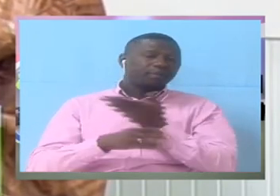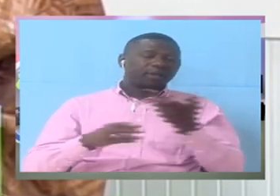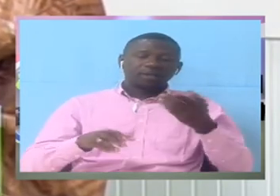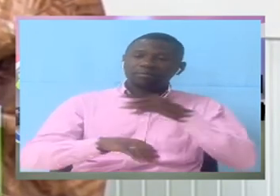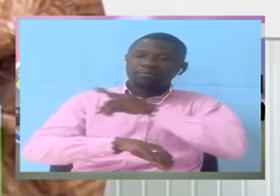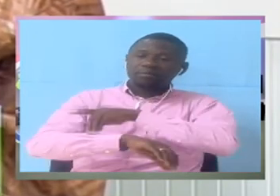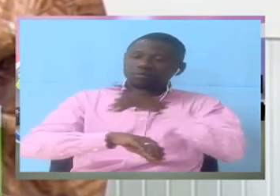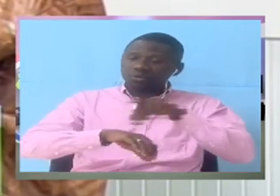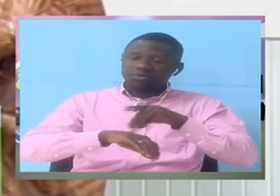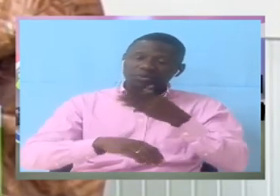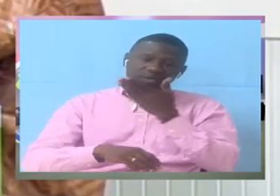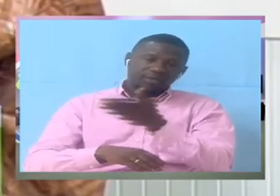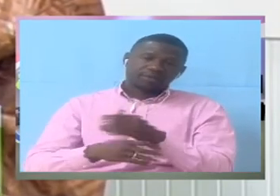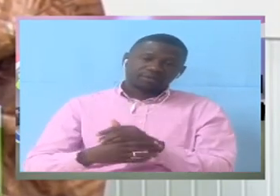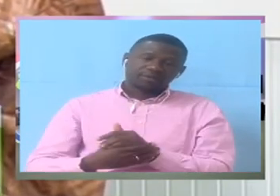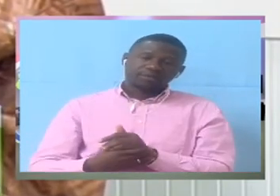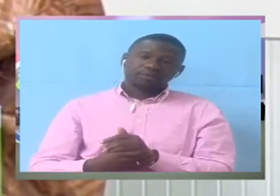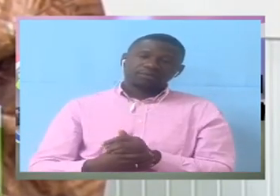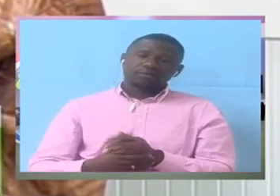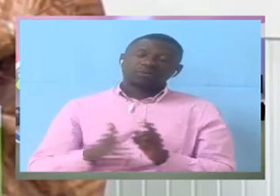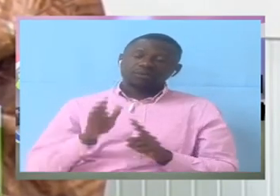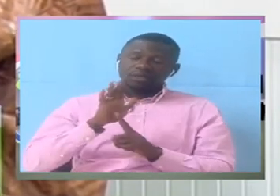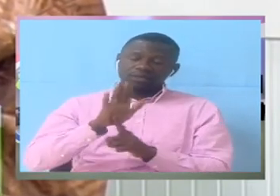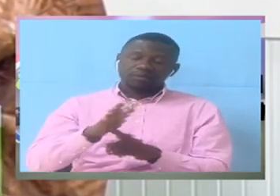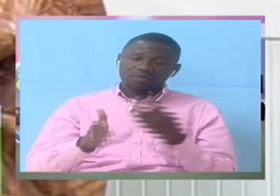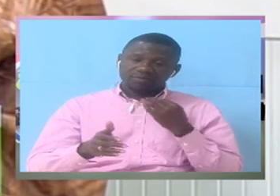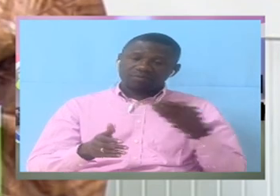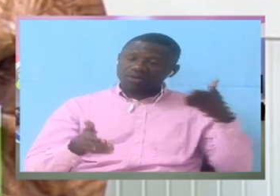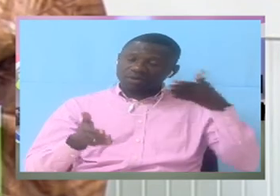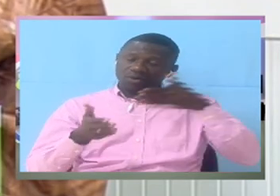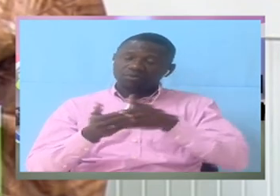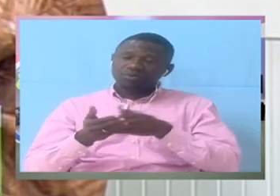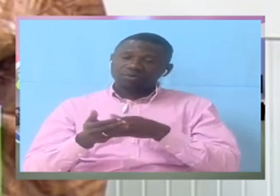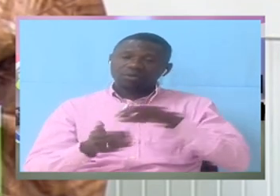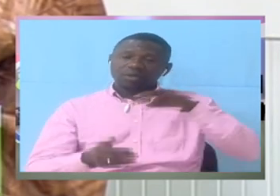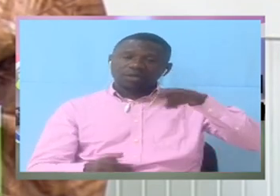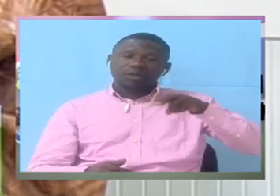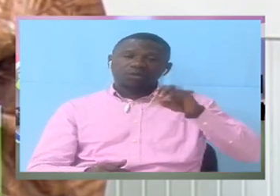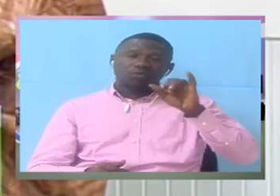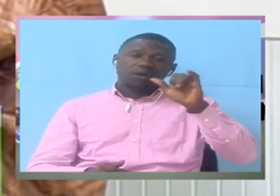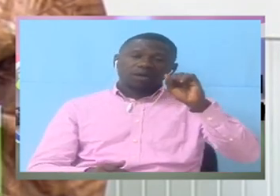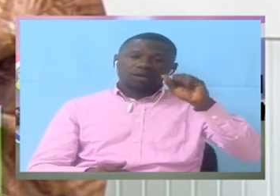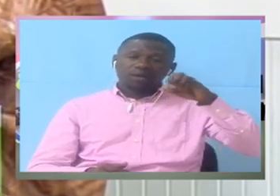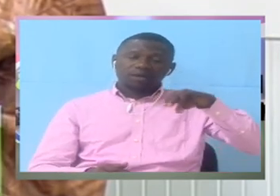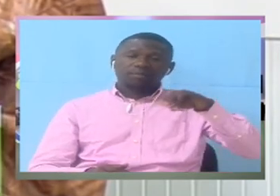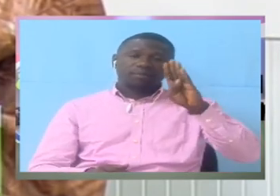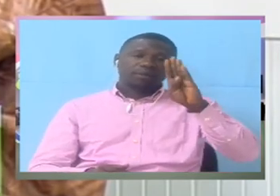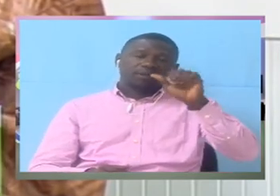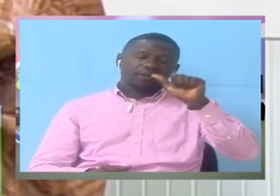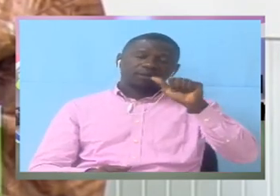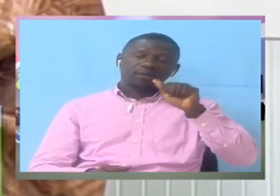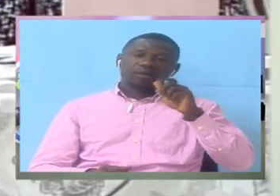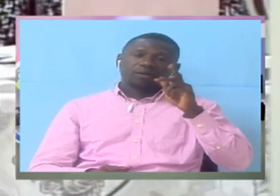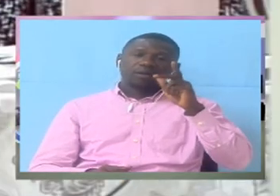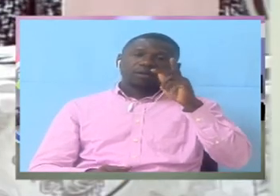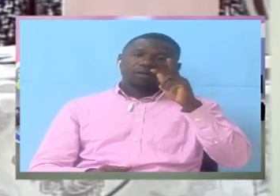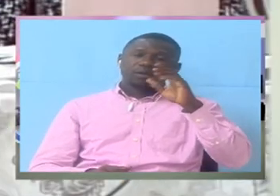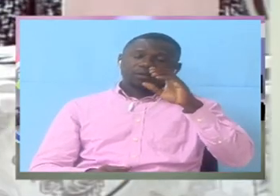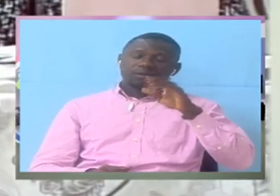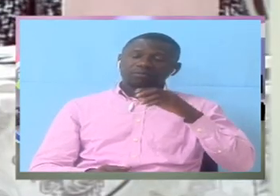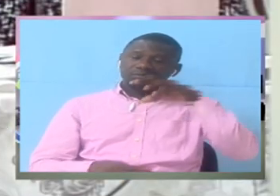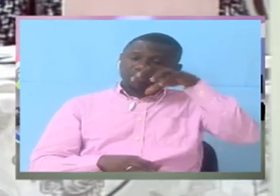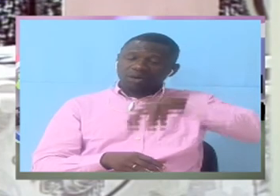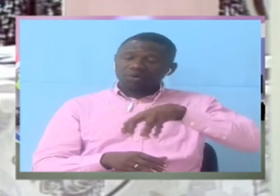Nimba County langu kadunga ni ndamendola. If you come to Nimba County where we entered through. Konel Mfamara Koli Mutaji. Konel Mfamara Koli